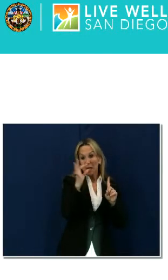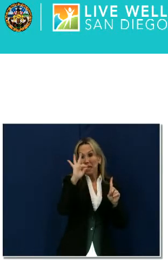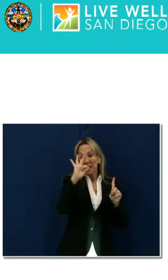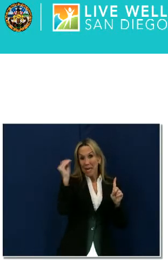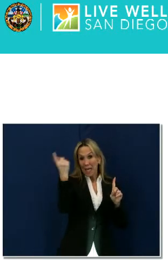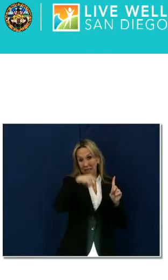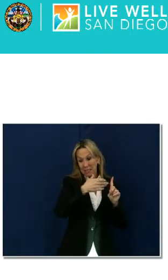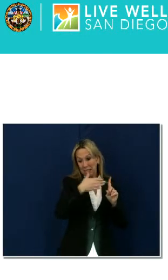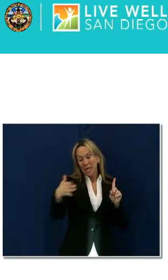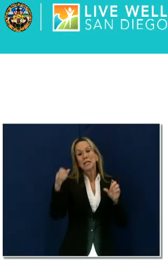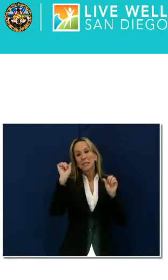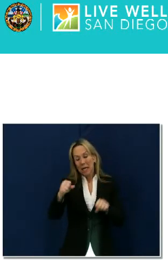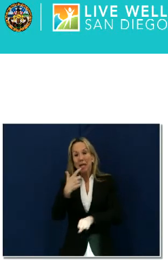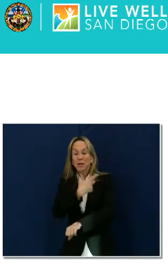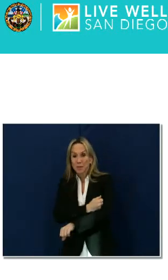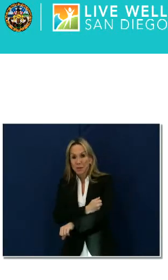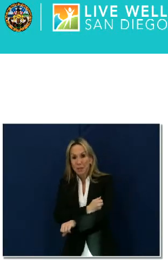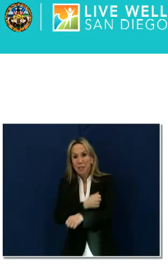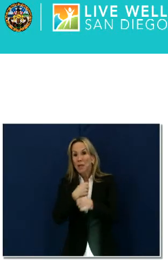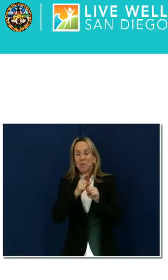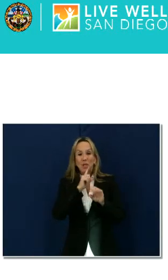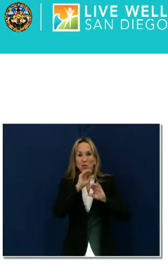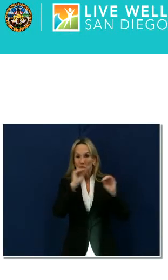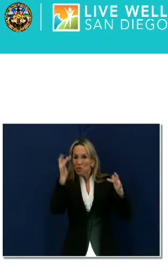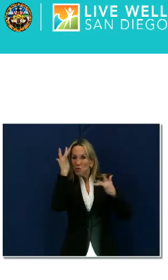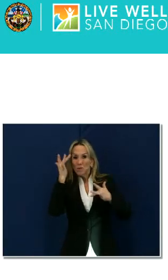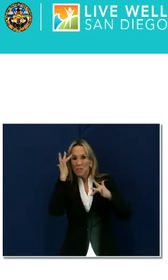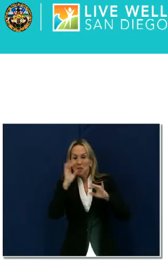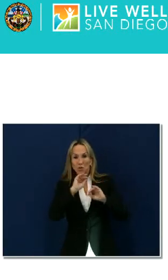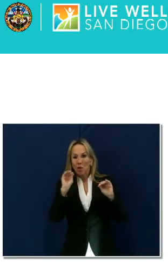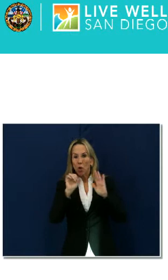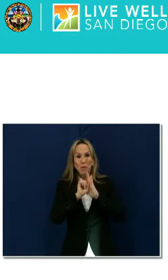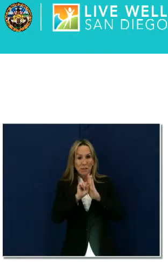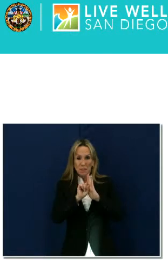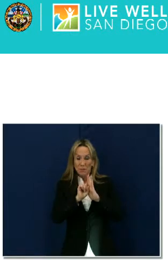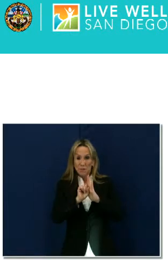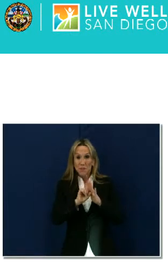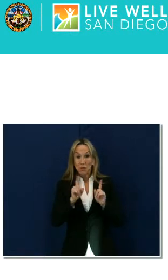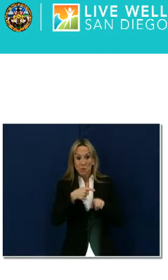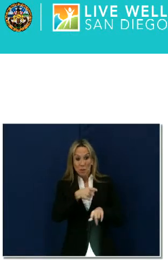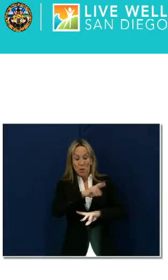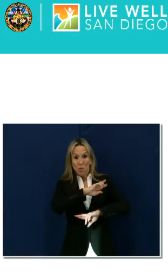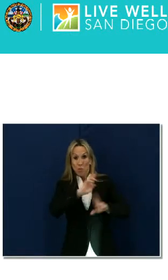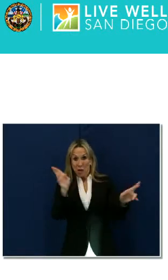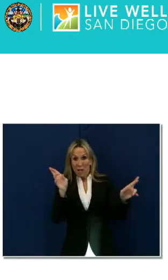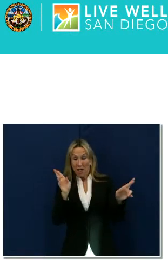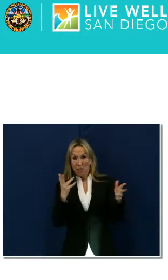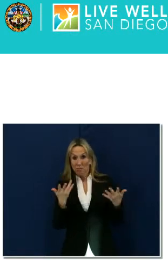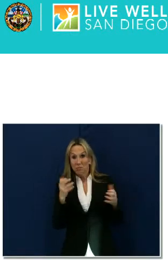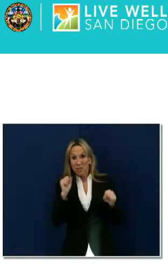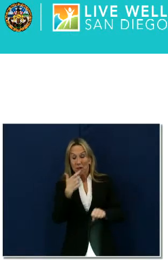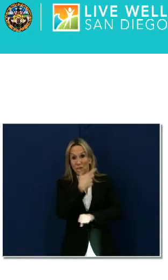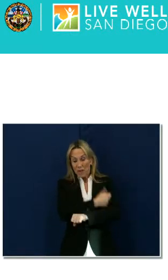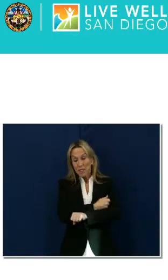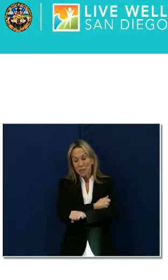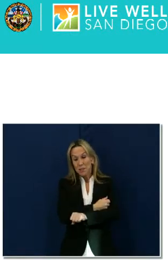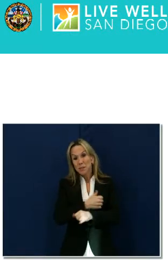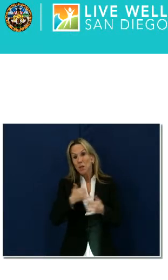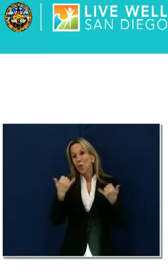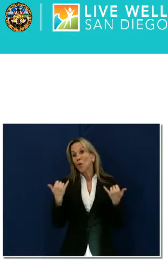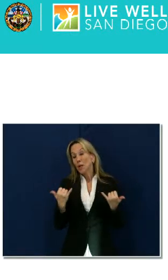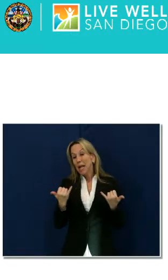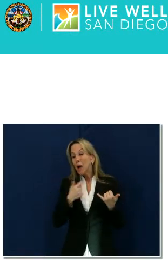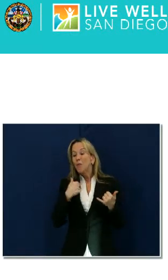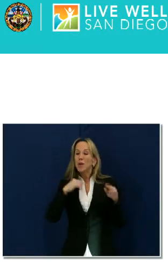no symptoms, when their time is ready, to get vaccinated. Right now,